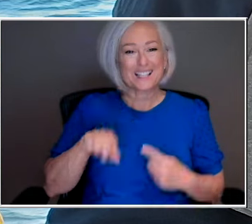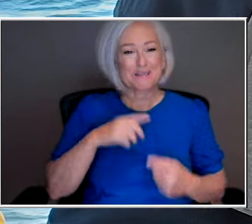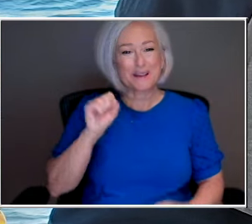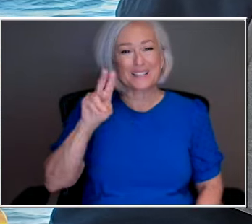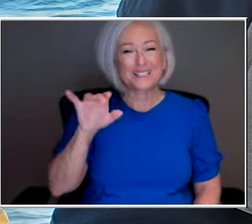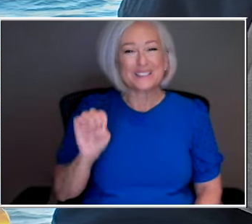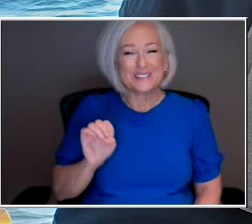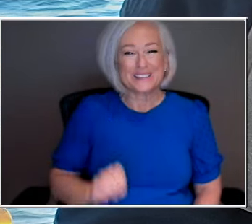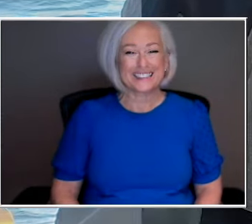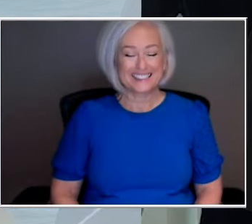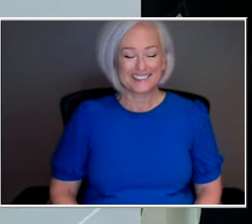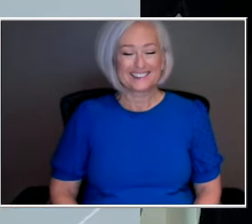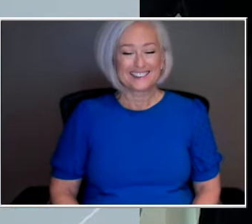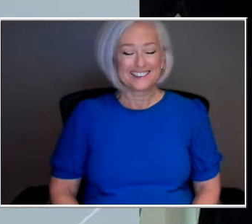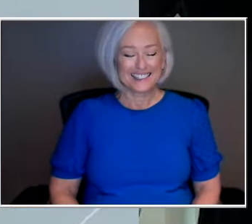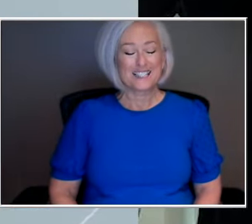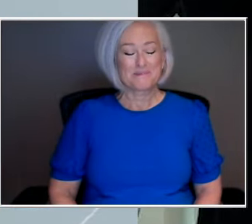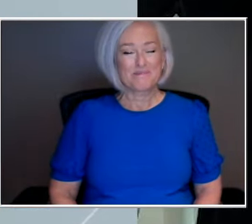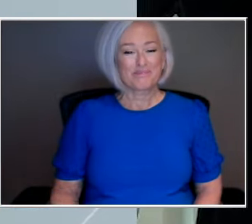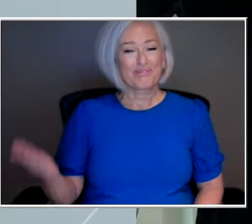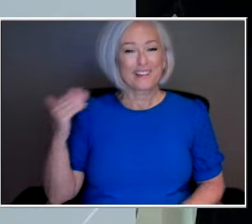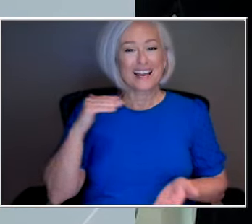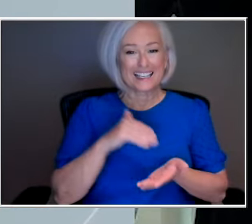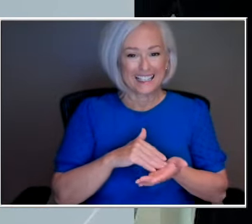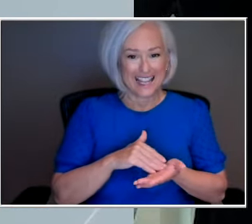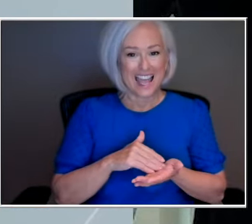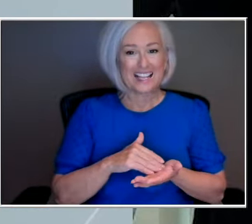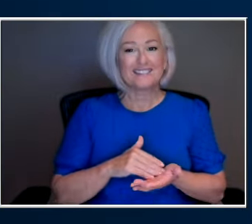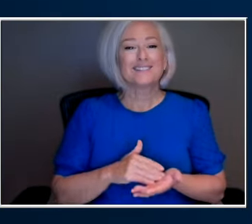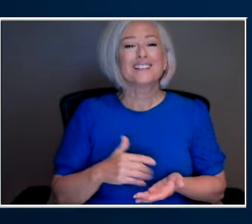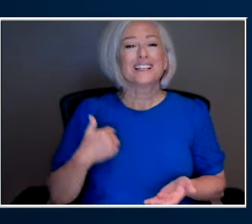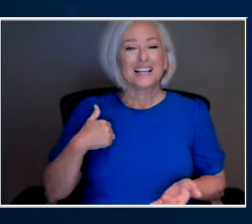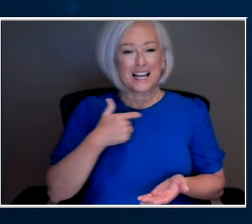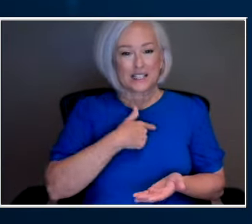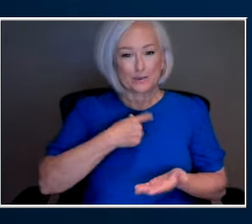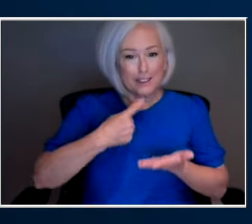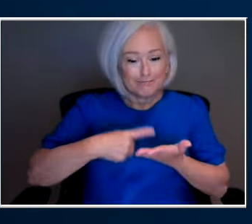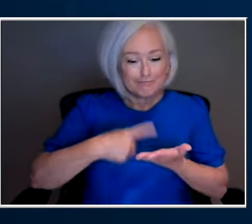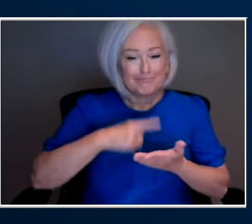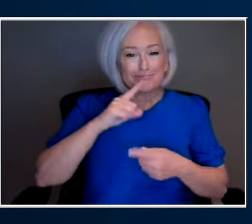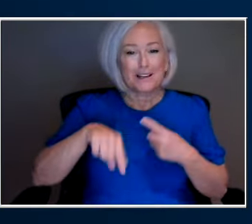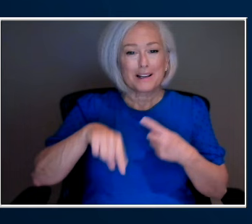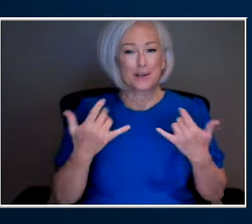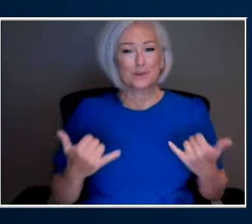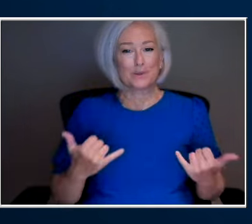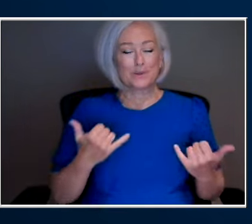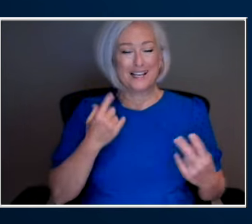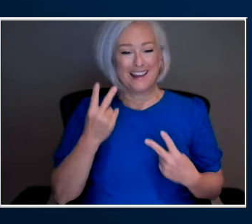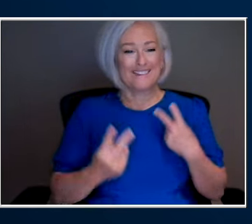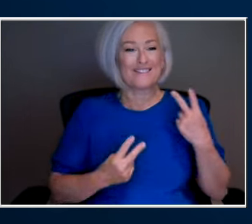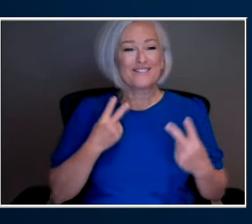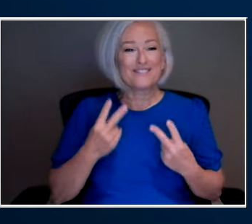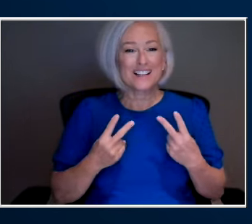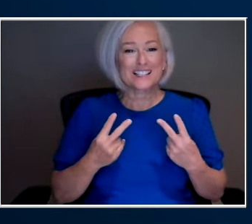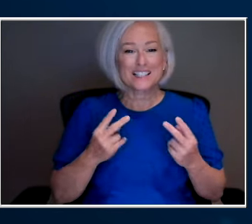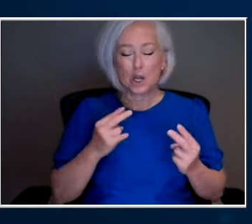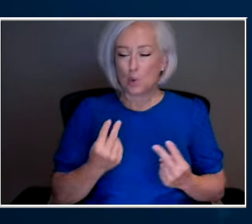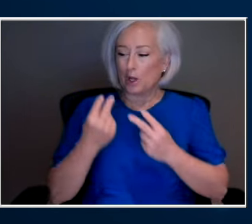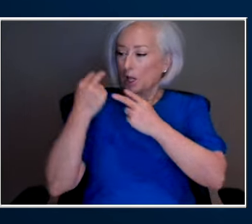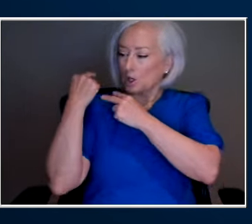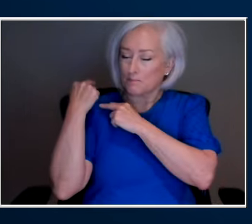I think, again, as we were discussing today's visit, we focused back to that July day, and we